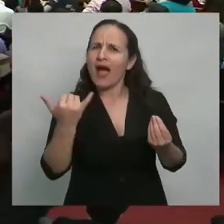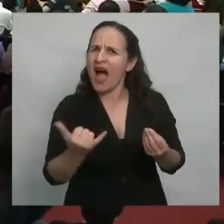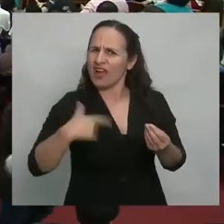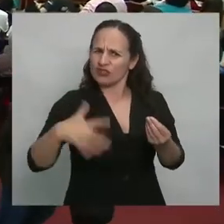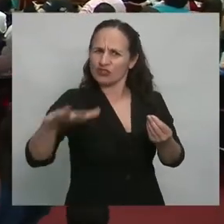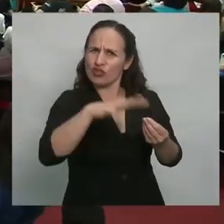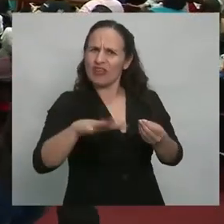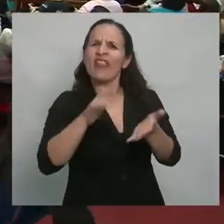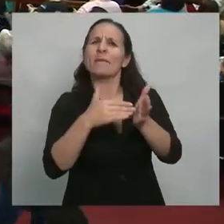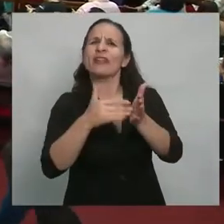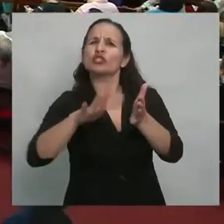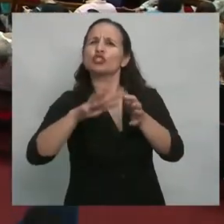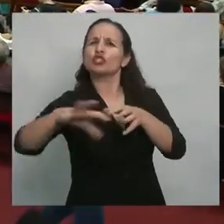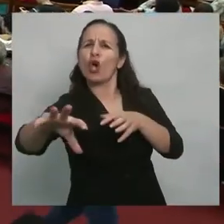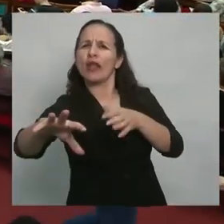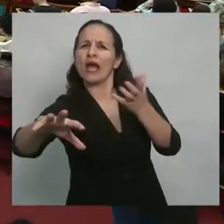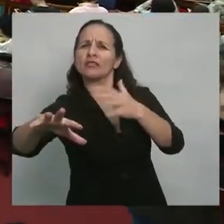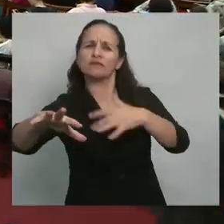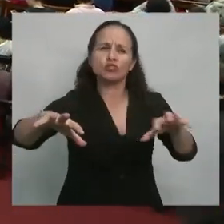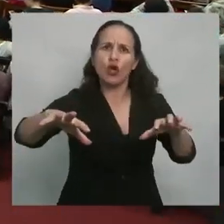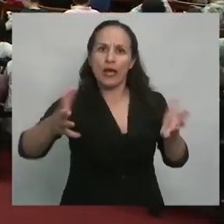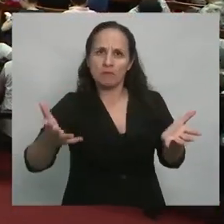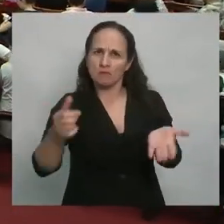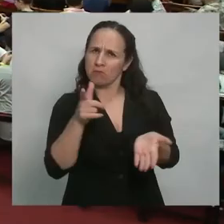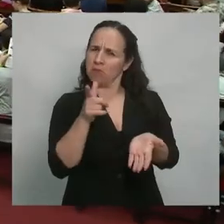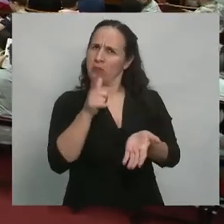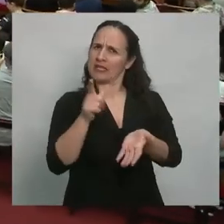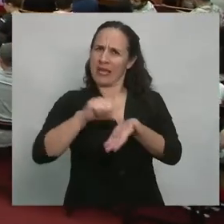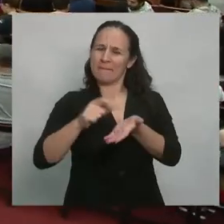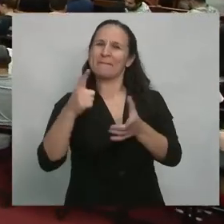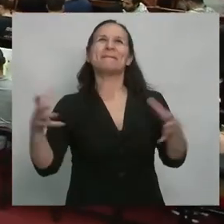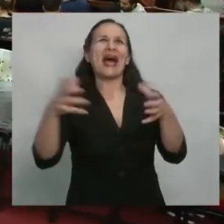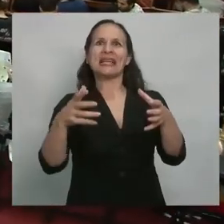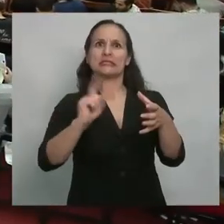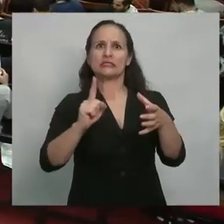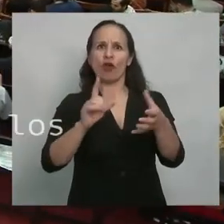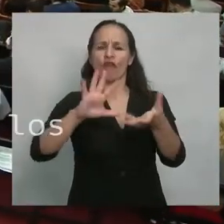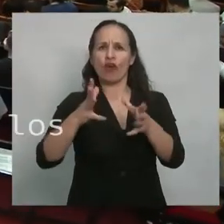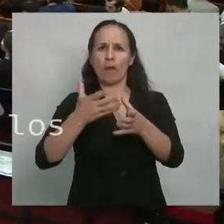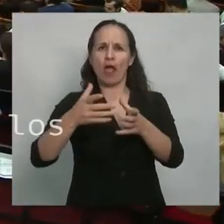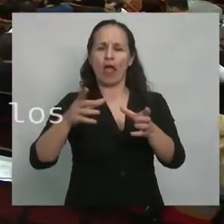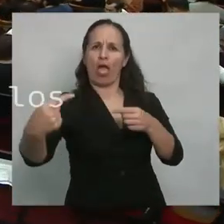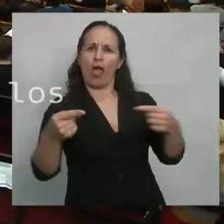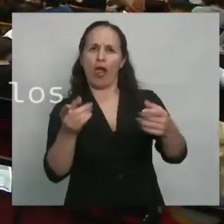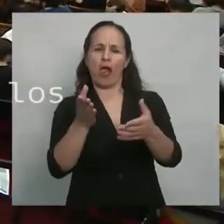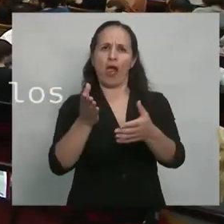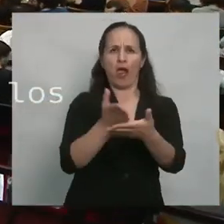a series of borders, boundaries, and checkpoints, and much, much more.